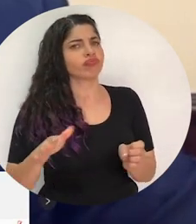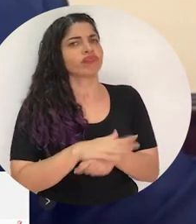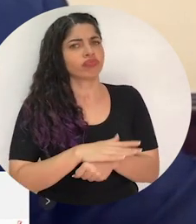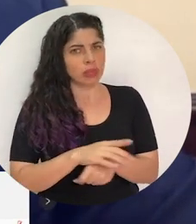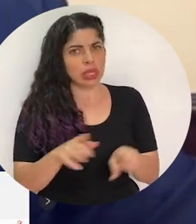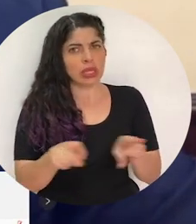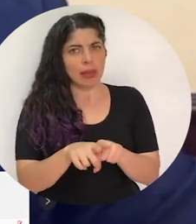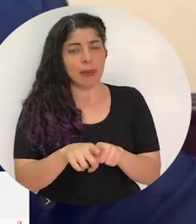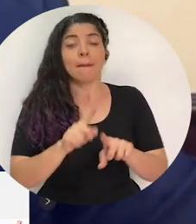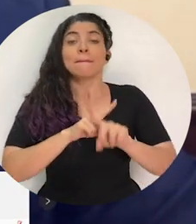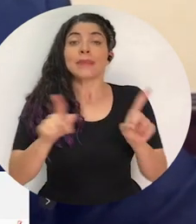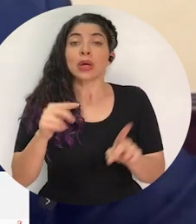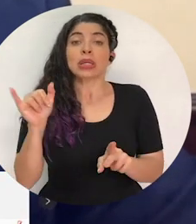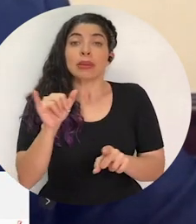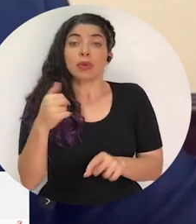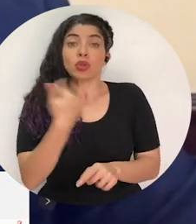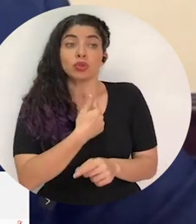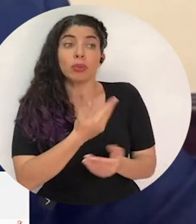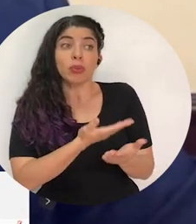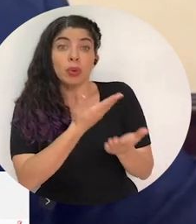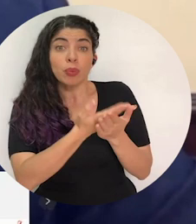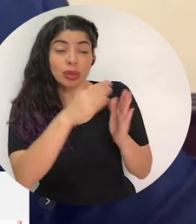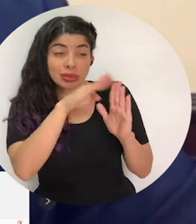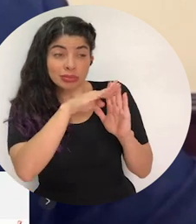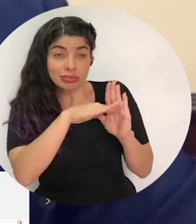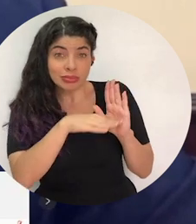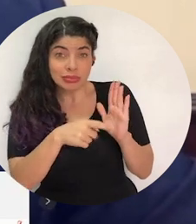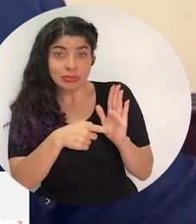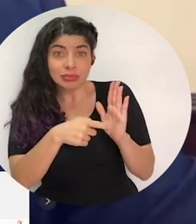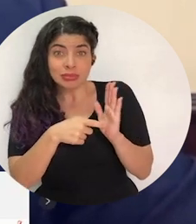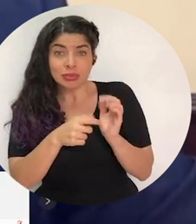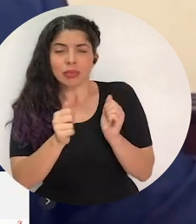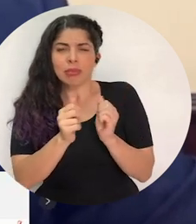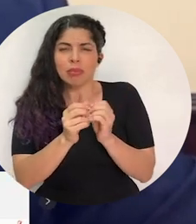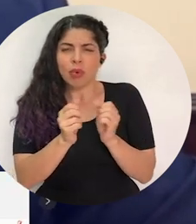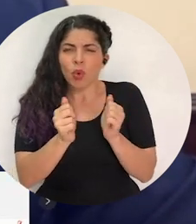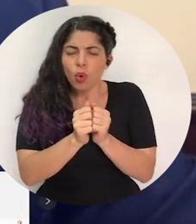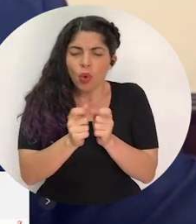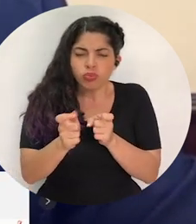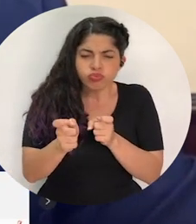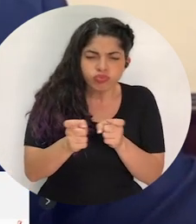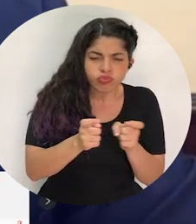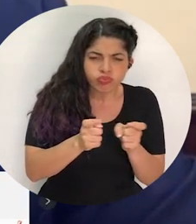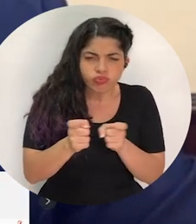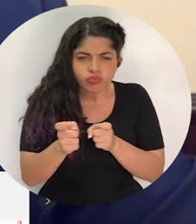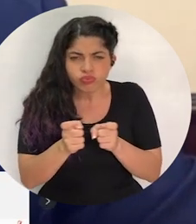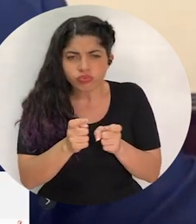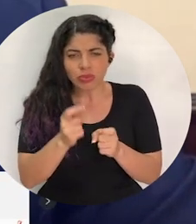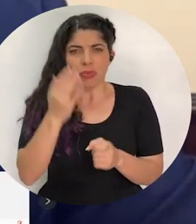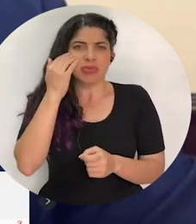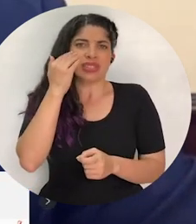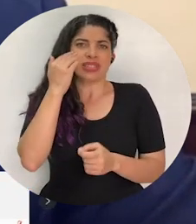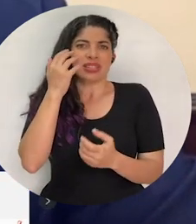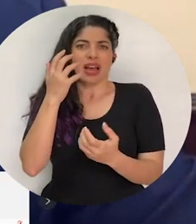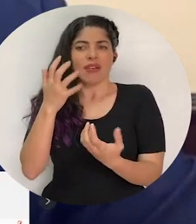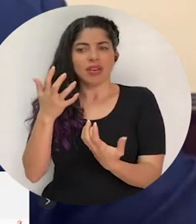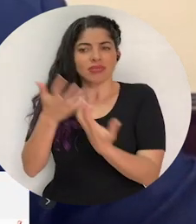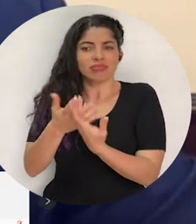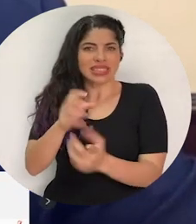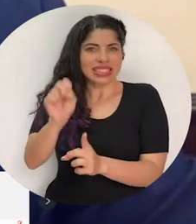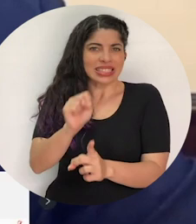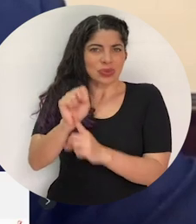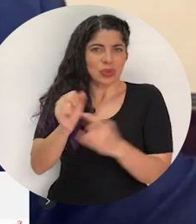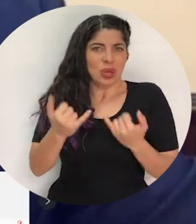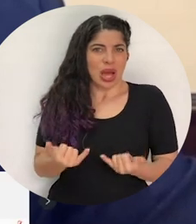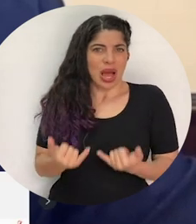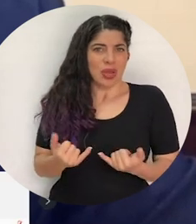However, we propose these terms, which are commensurate with the extraordinary